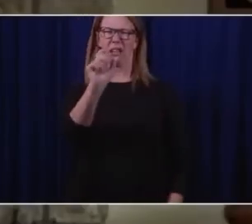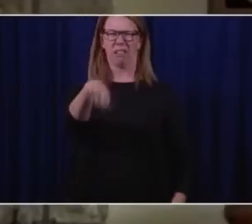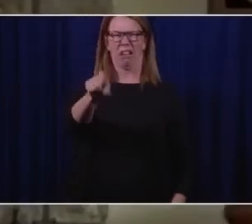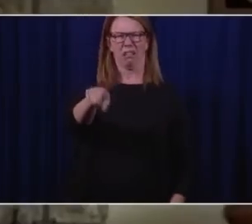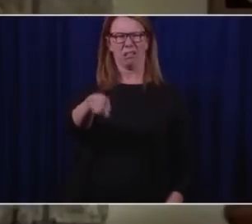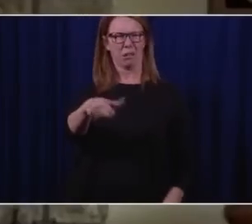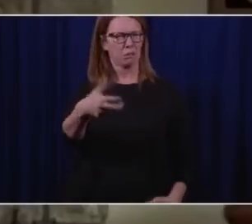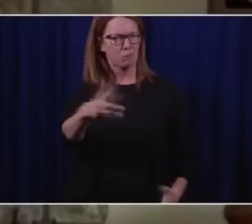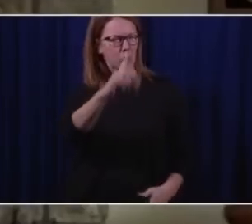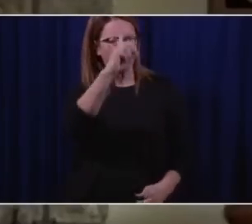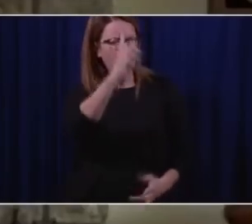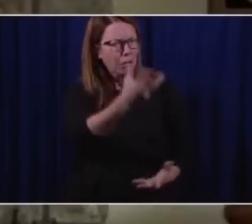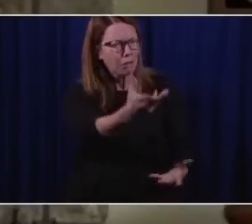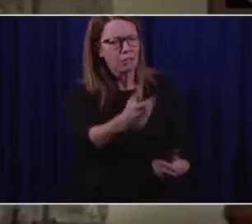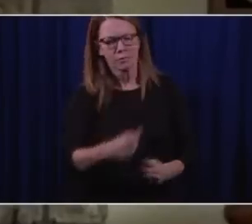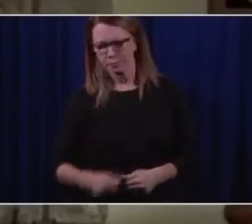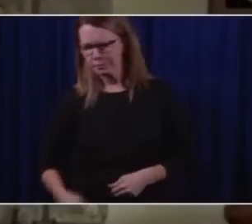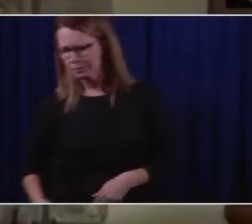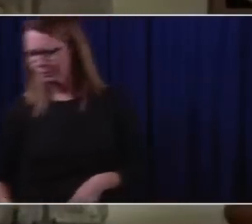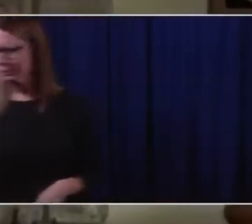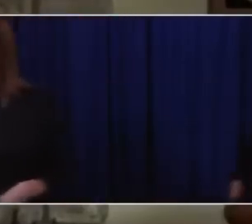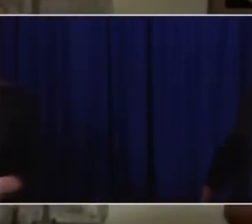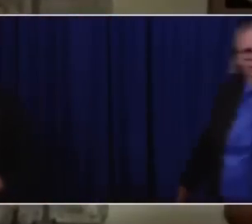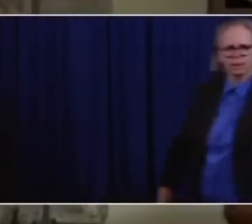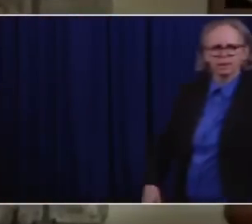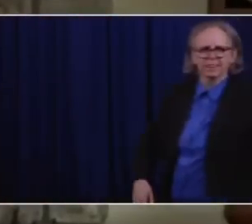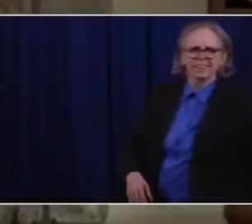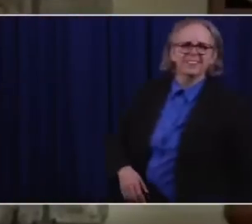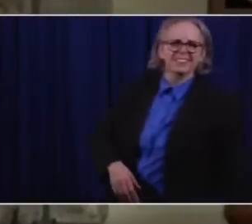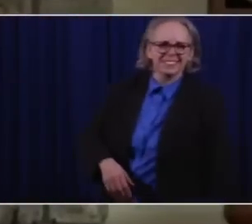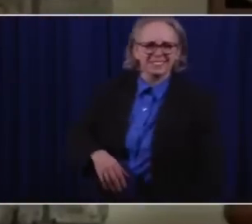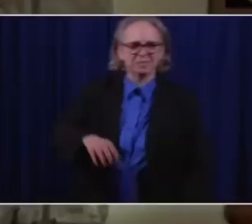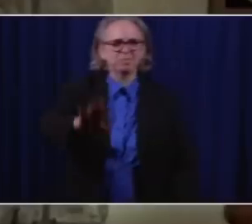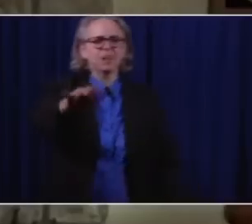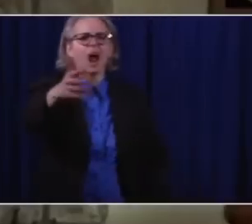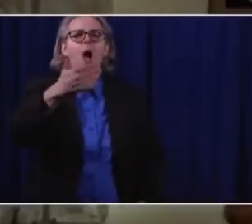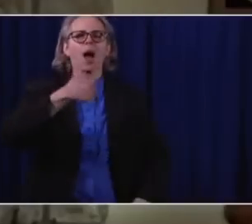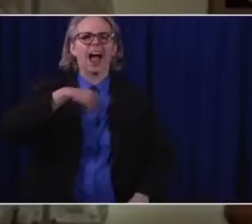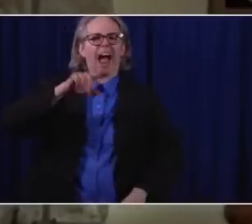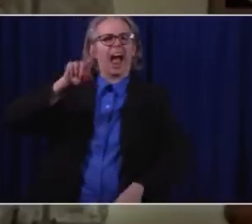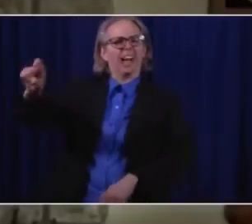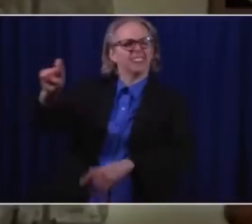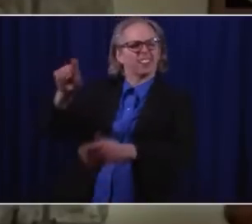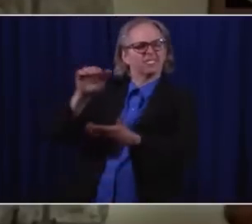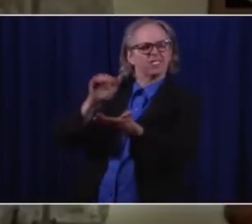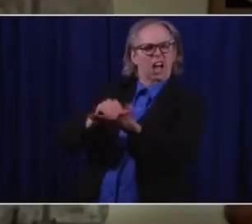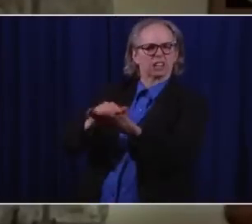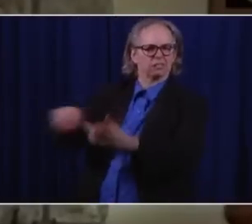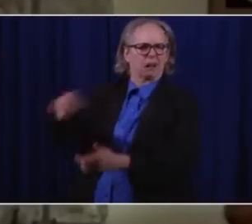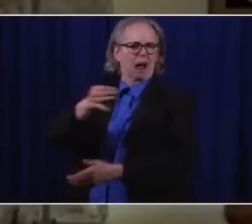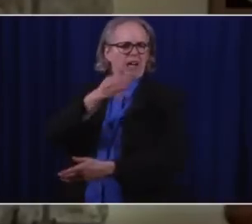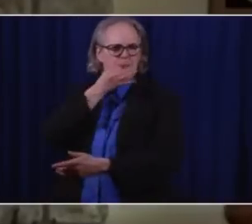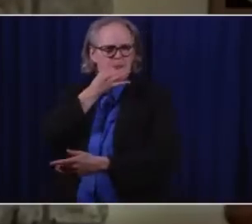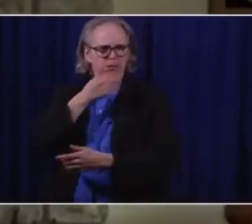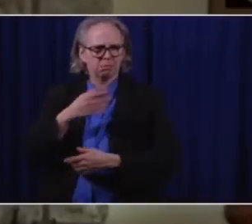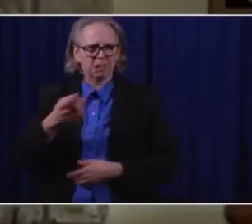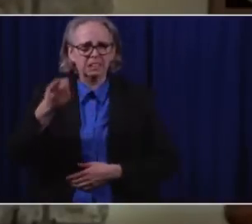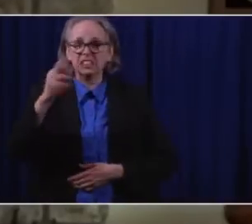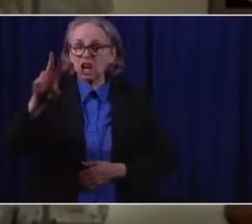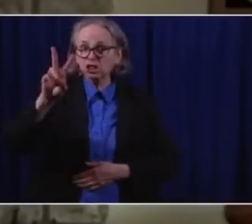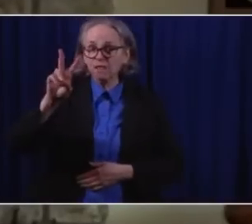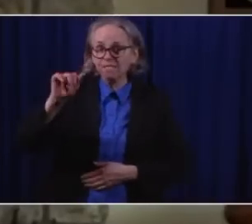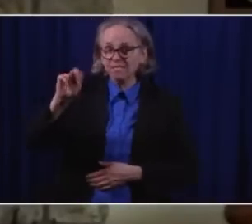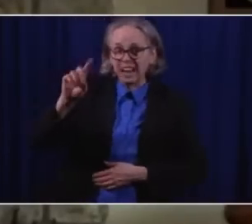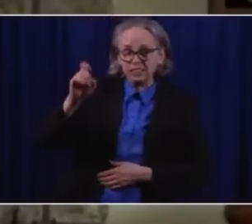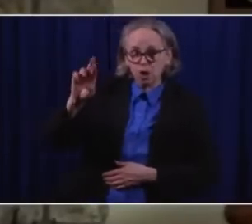necessary. Okay, let me go to them because they're the experts. We can start with Dr. Vanderhoff, and I don't know who else is on,